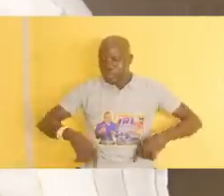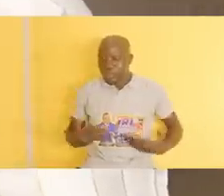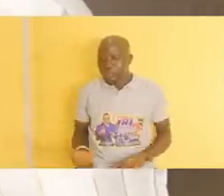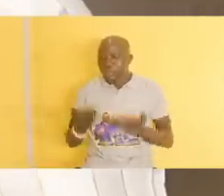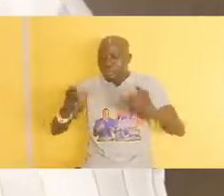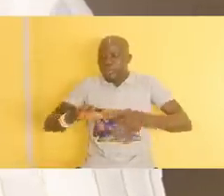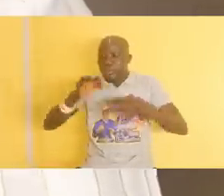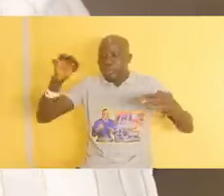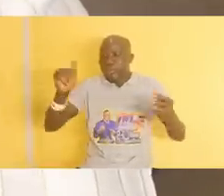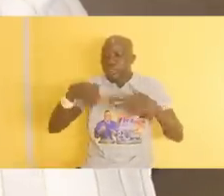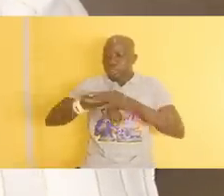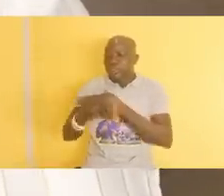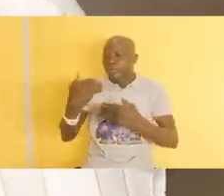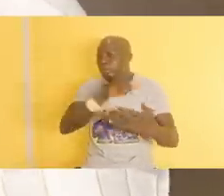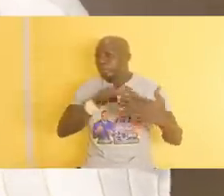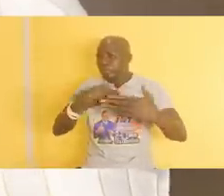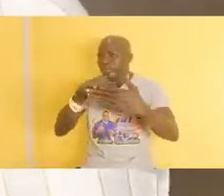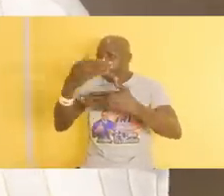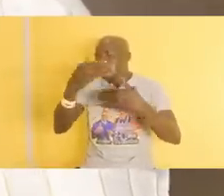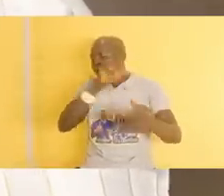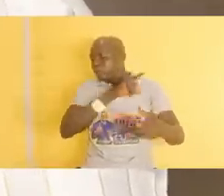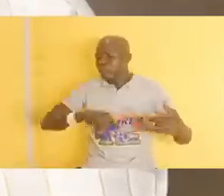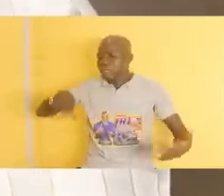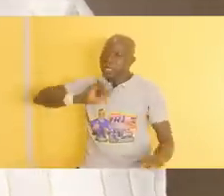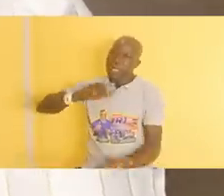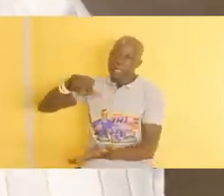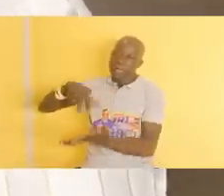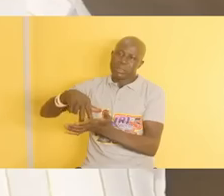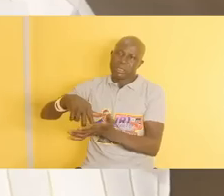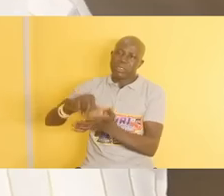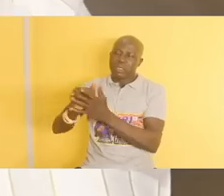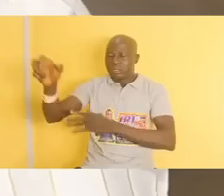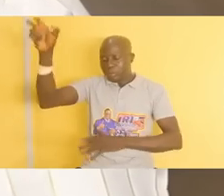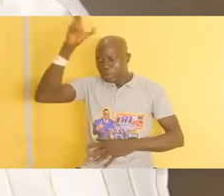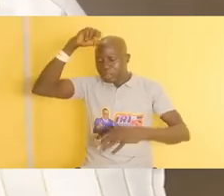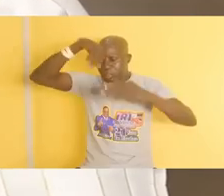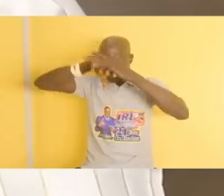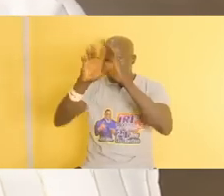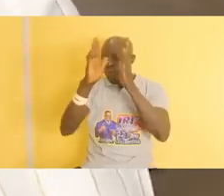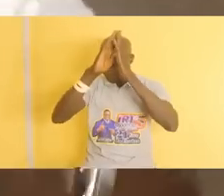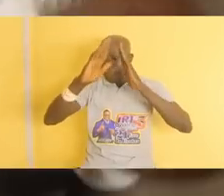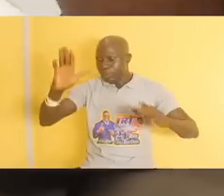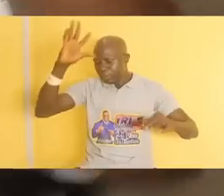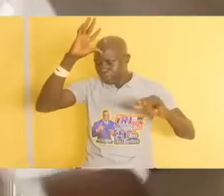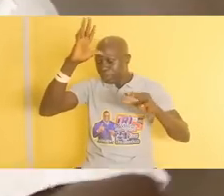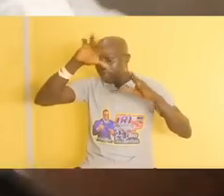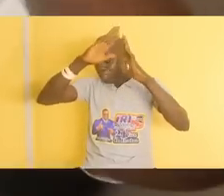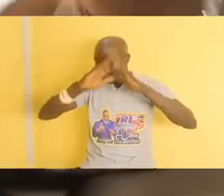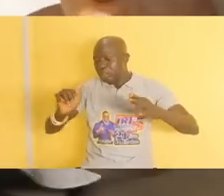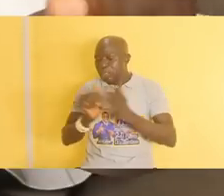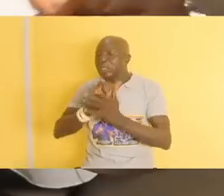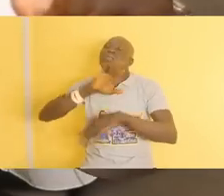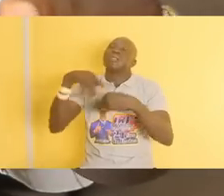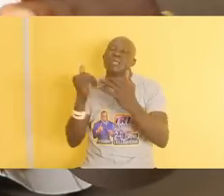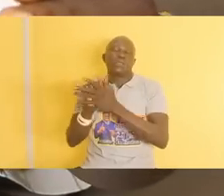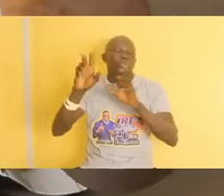live at an spirit. For the Lord, the one that I stand. Oh, Mera in the Babare. The giants of your father's house. Toniko son of one lucky